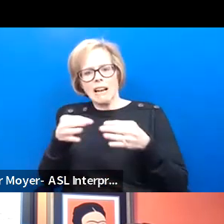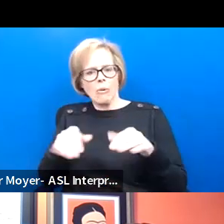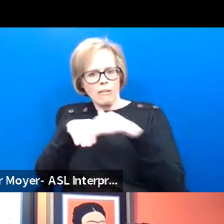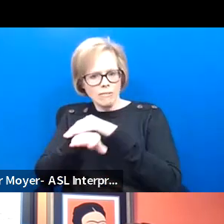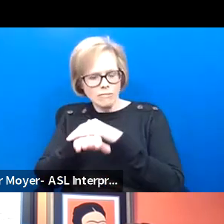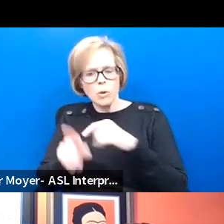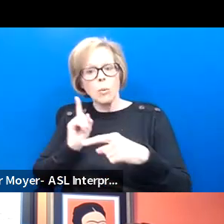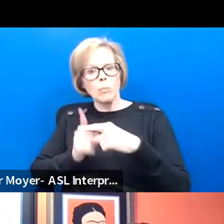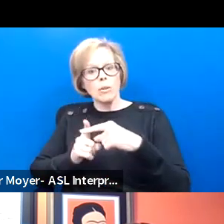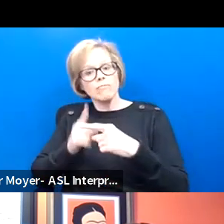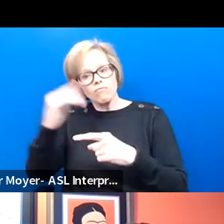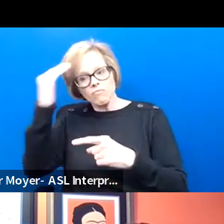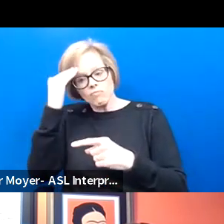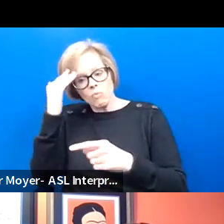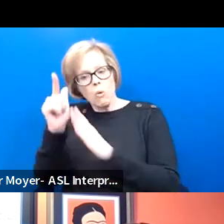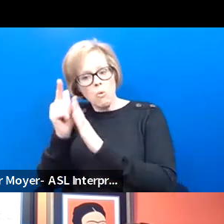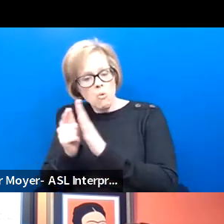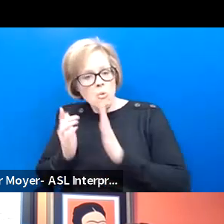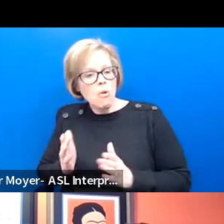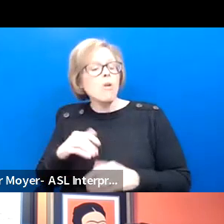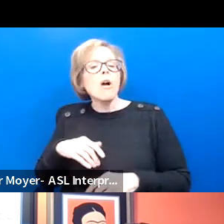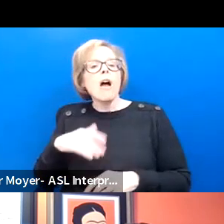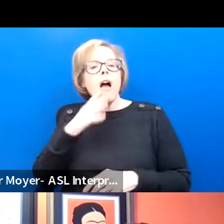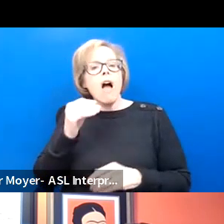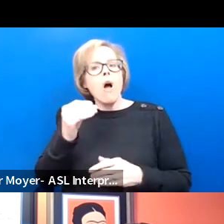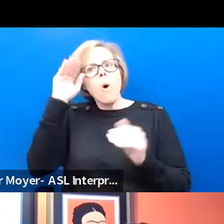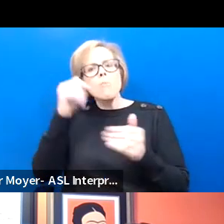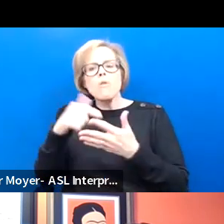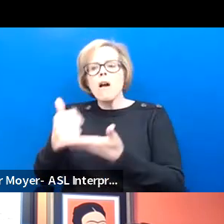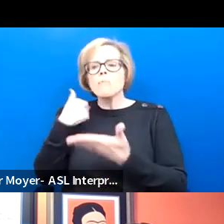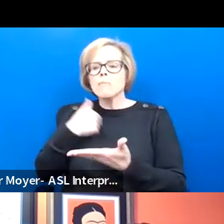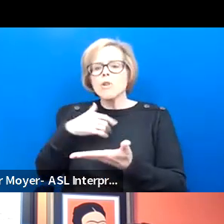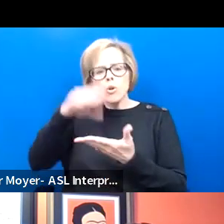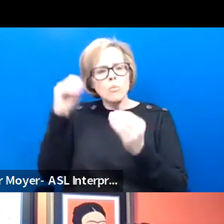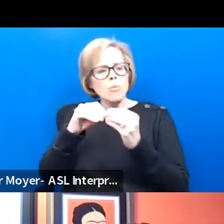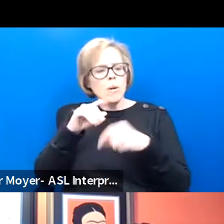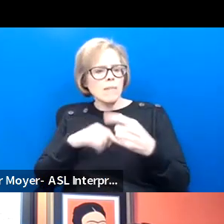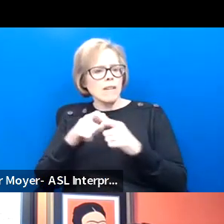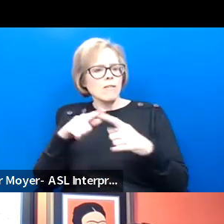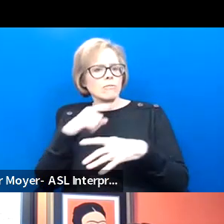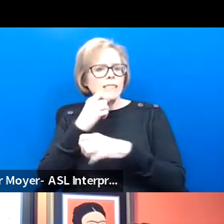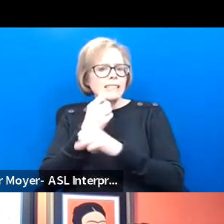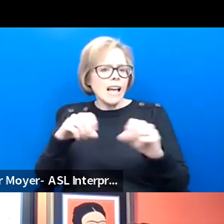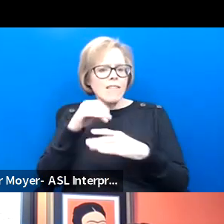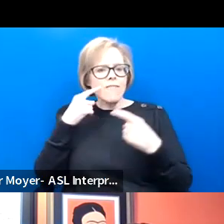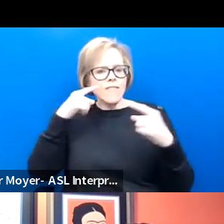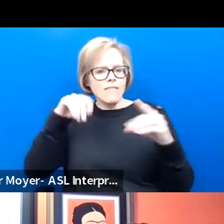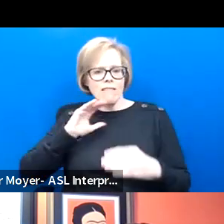access and the law, who can hopefully help all of us learn a little bit more about how to be safe and effective in our